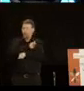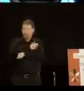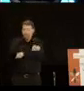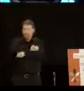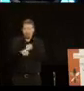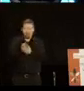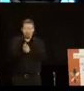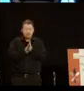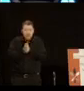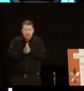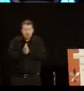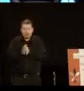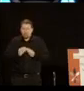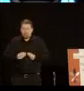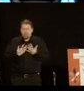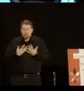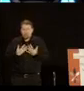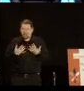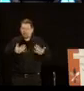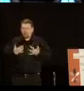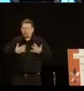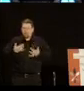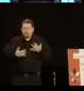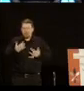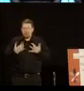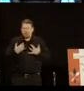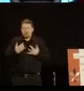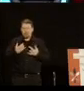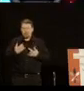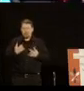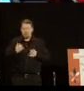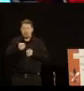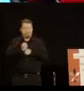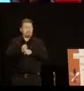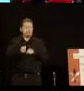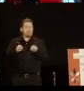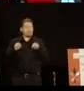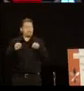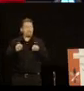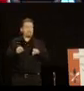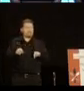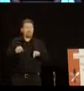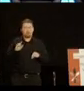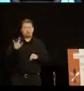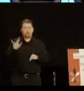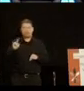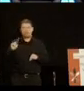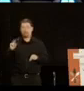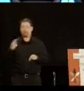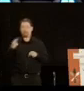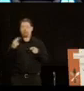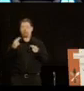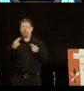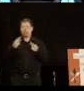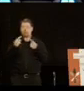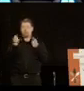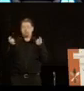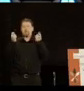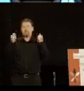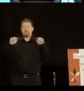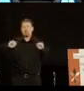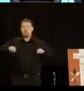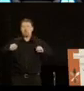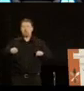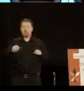all those years ago that has made this 25th anniversary possible is